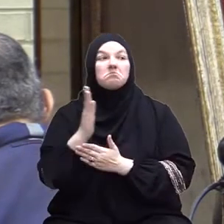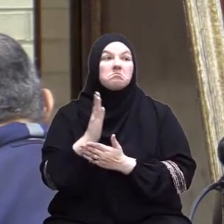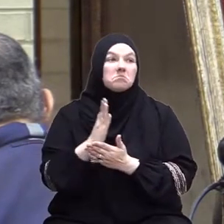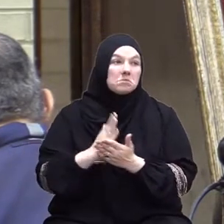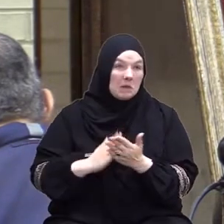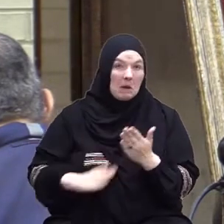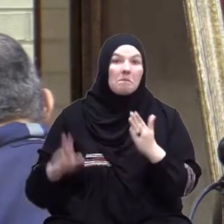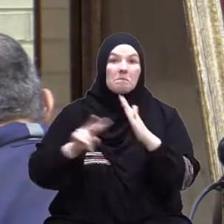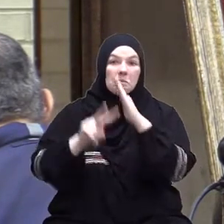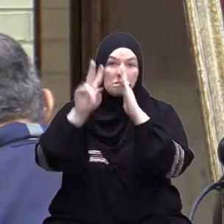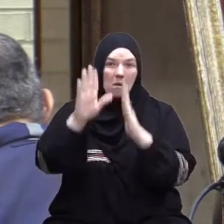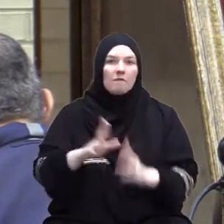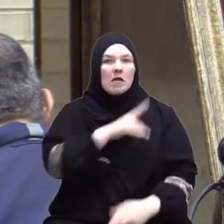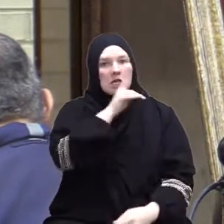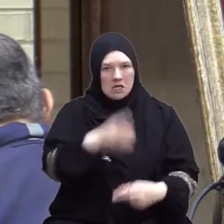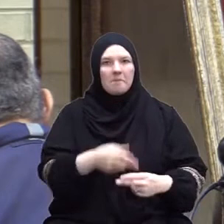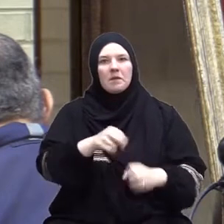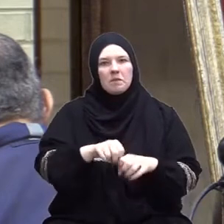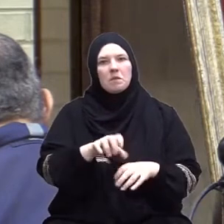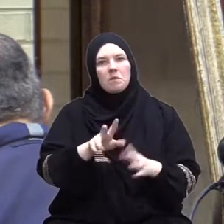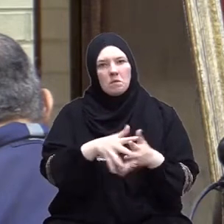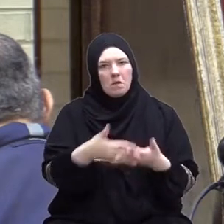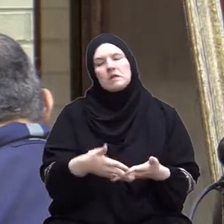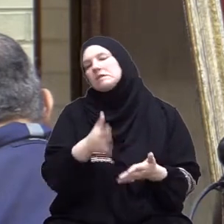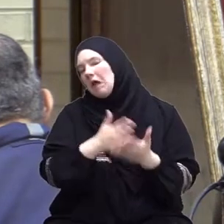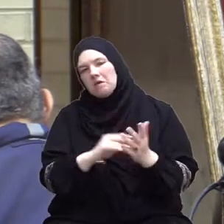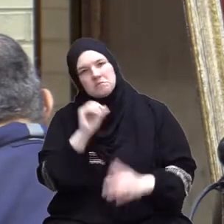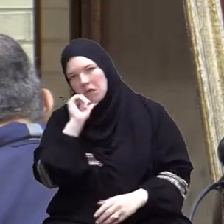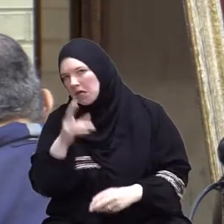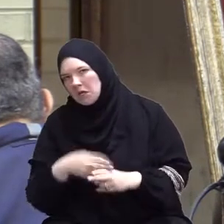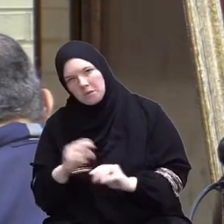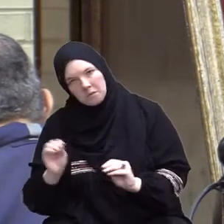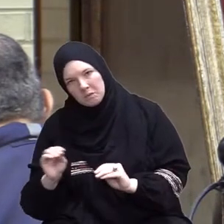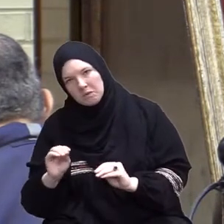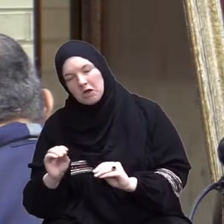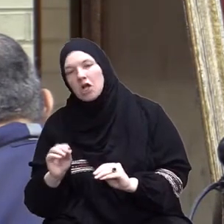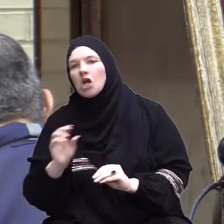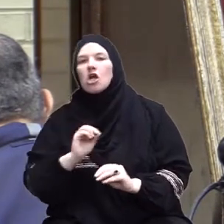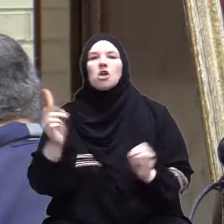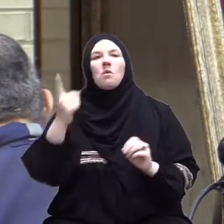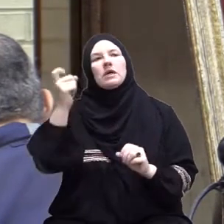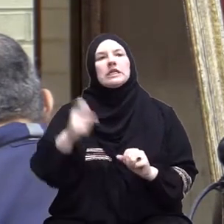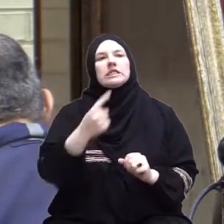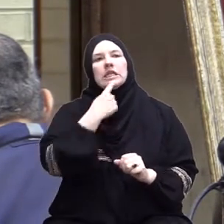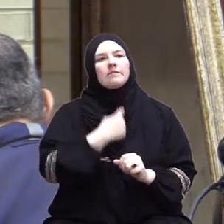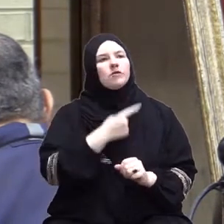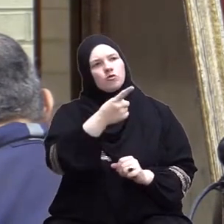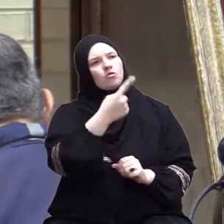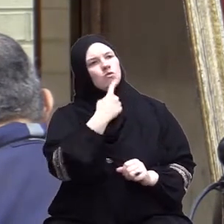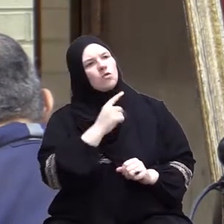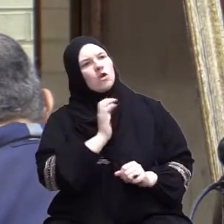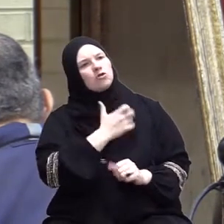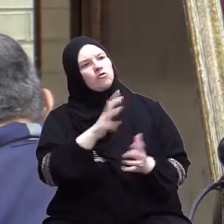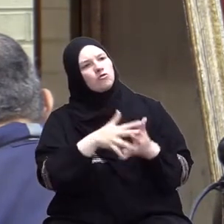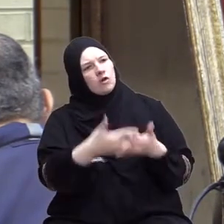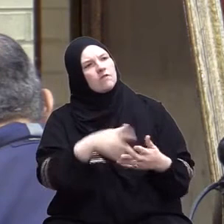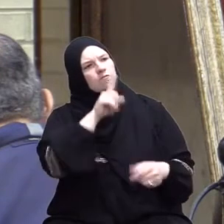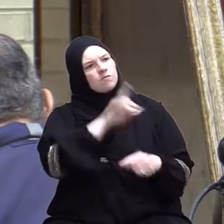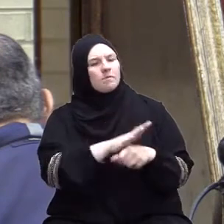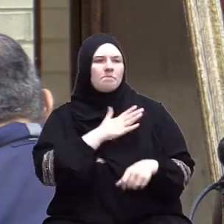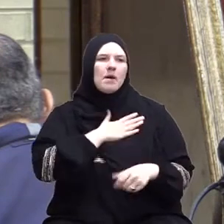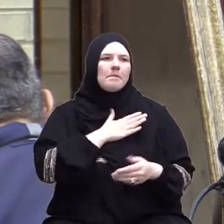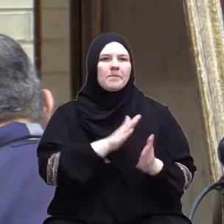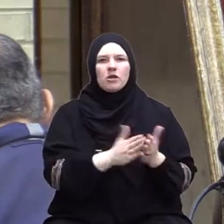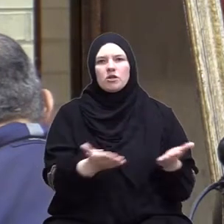prophets were mentioned by name in the Quran, some were not. So nobody could come and tell me, you told us your book confirms my